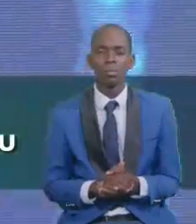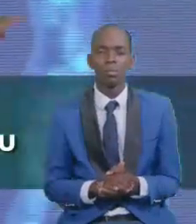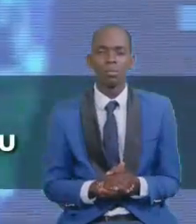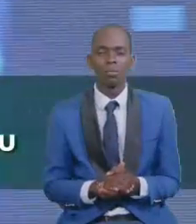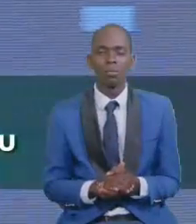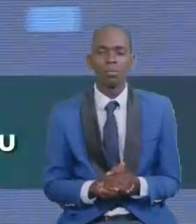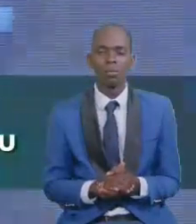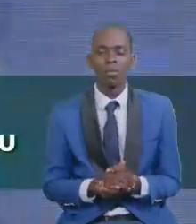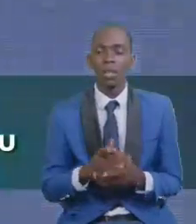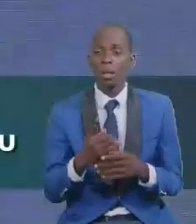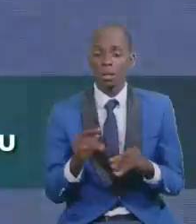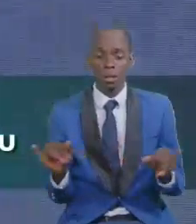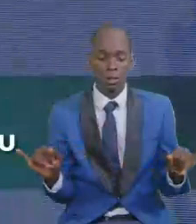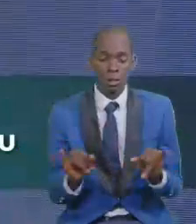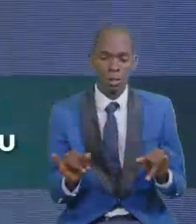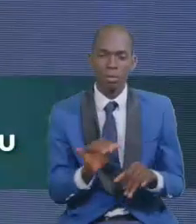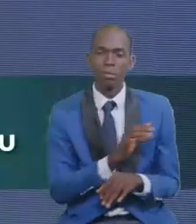The same Christ